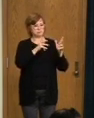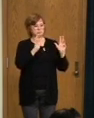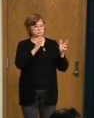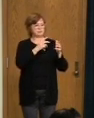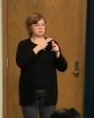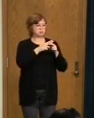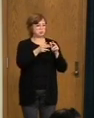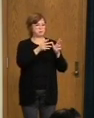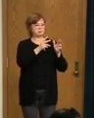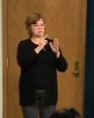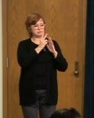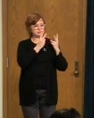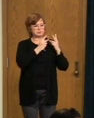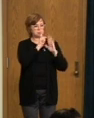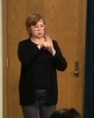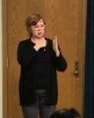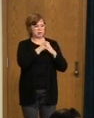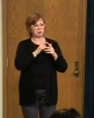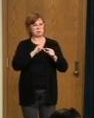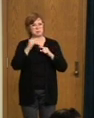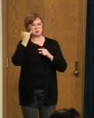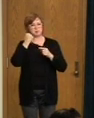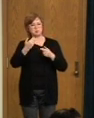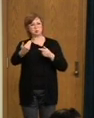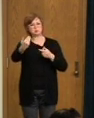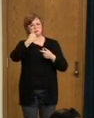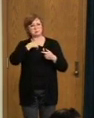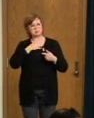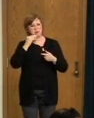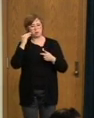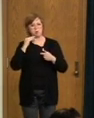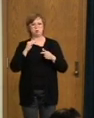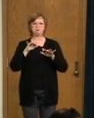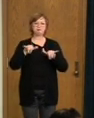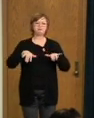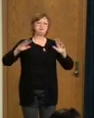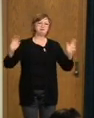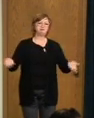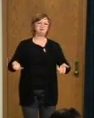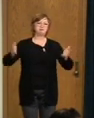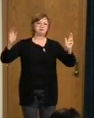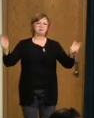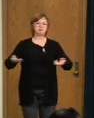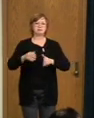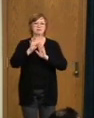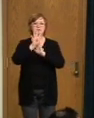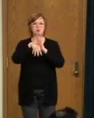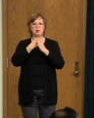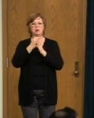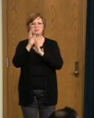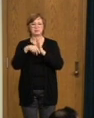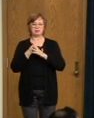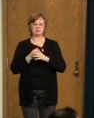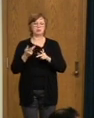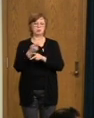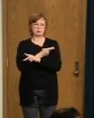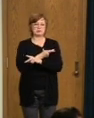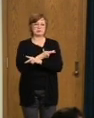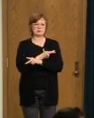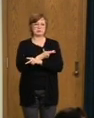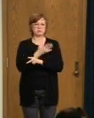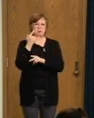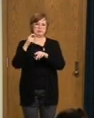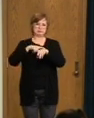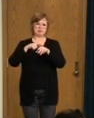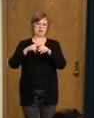remains high, and we continue to see transmission in those settings at a higher rate than in more structured environments. I'd just say